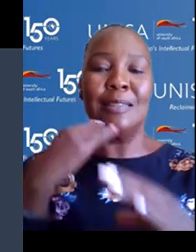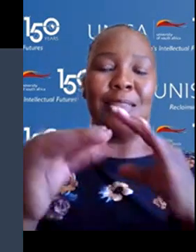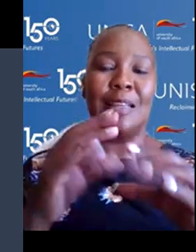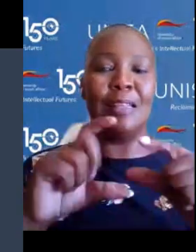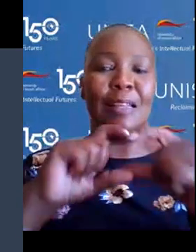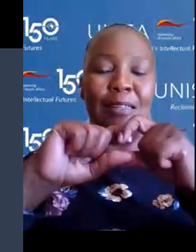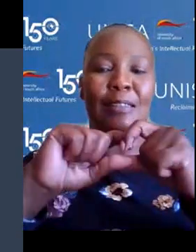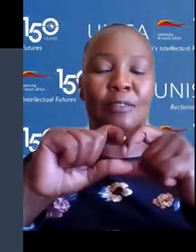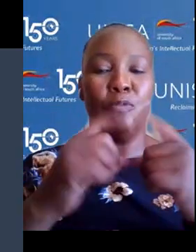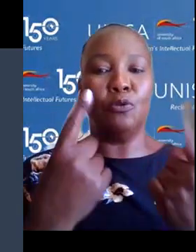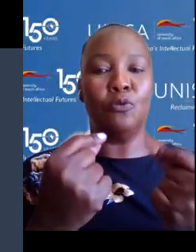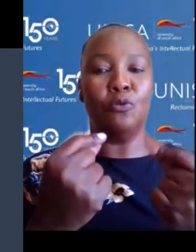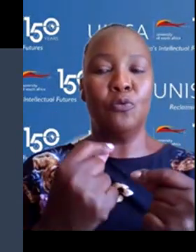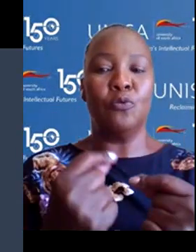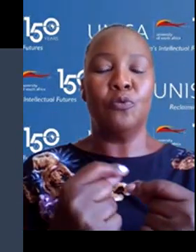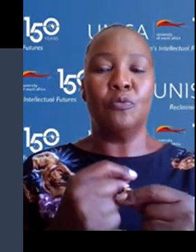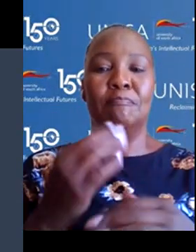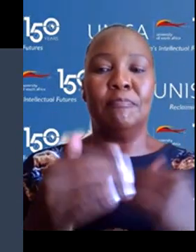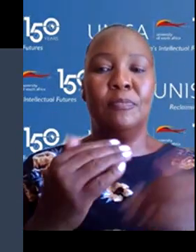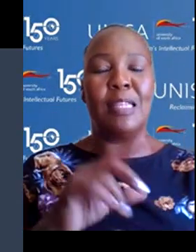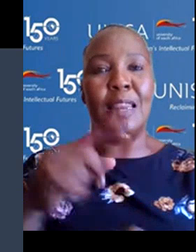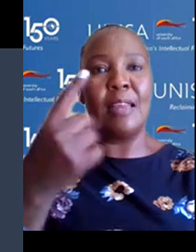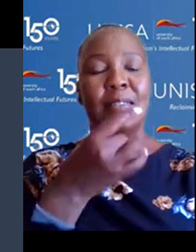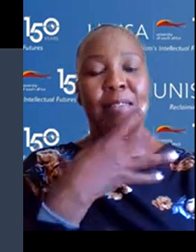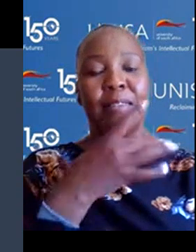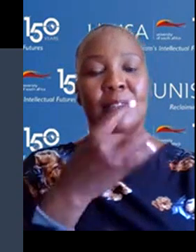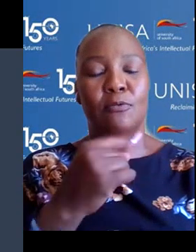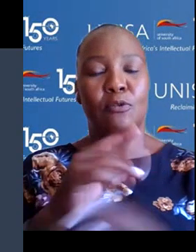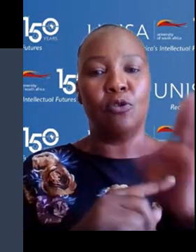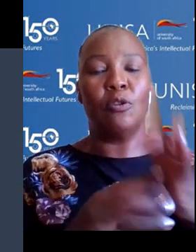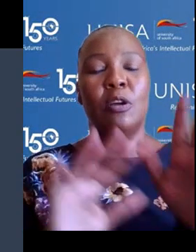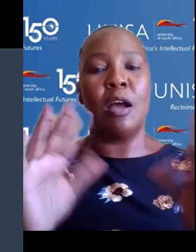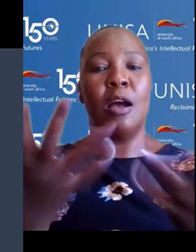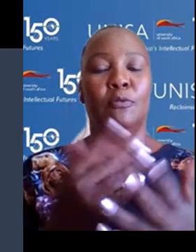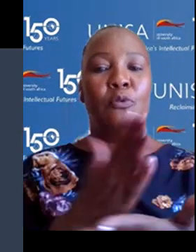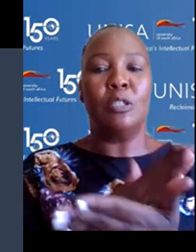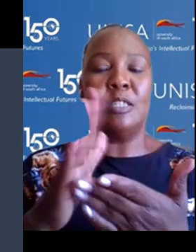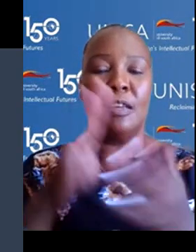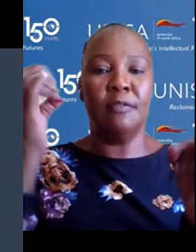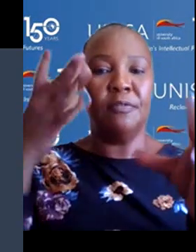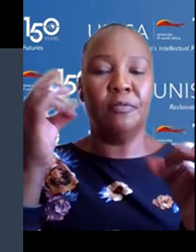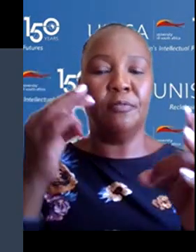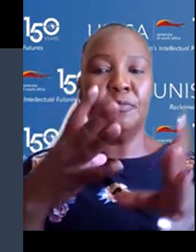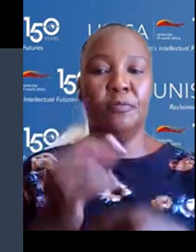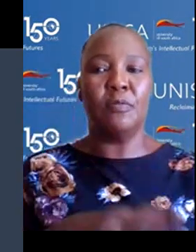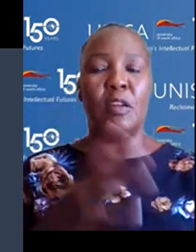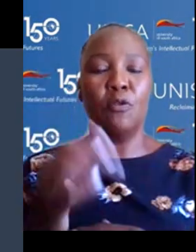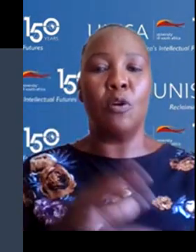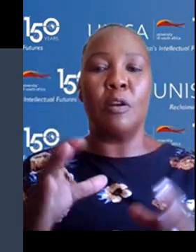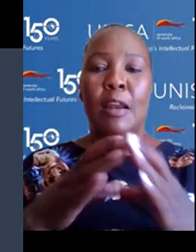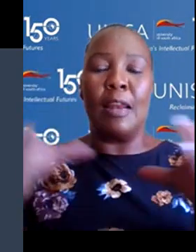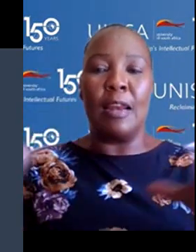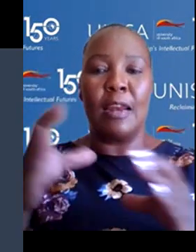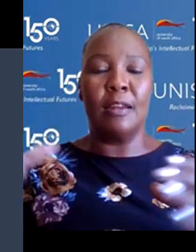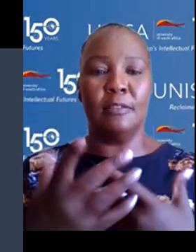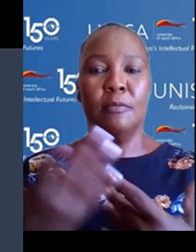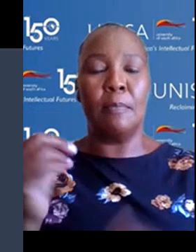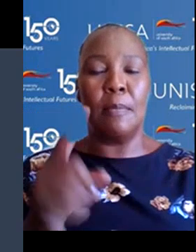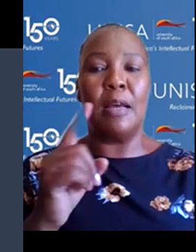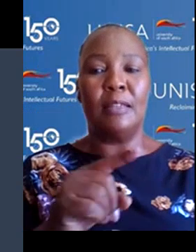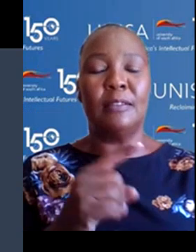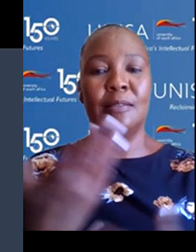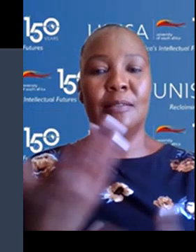going to do quite often, even next Saturday as well. We're going to show you how to share information, not necessarily a large file, but large files